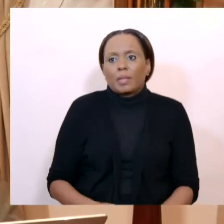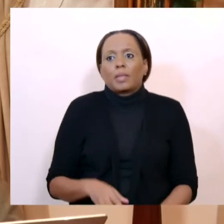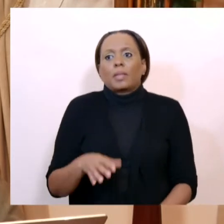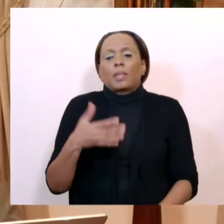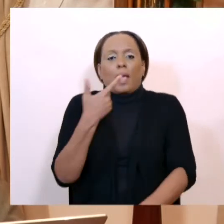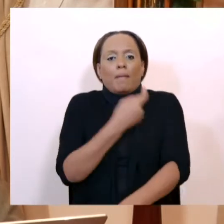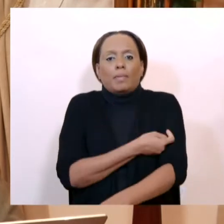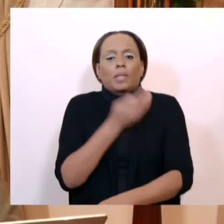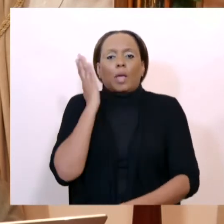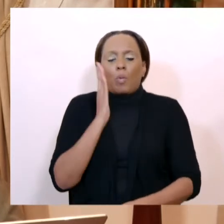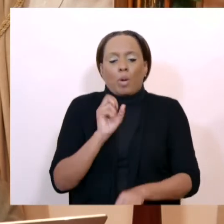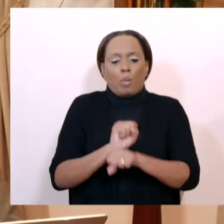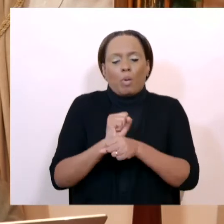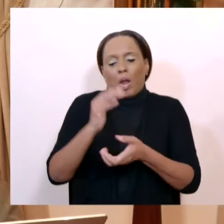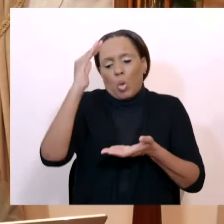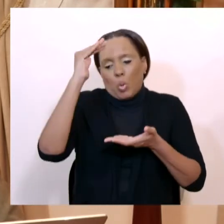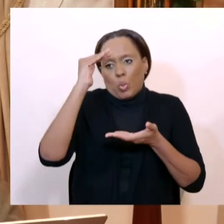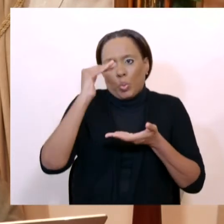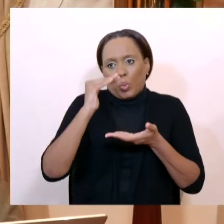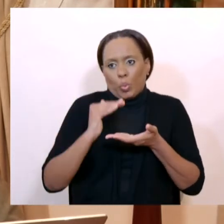in reducing transmission.